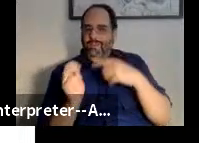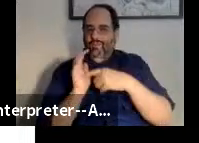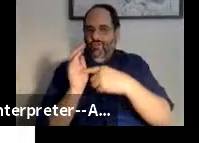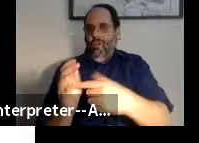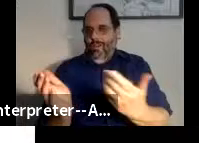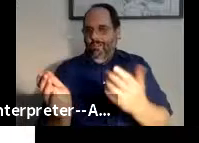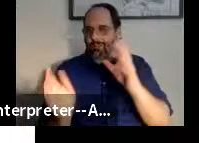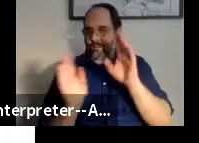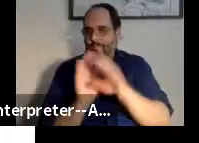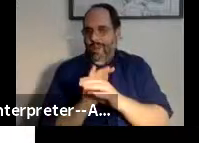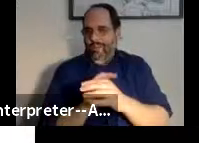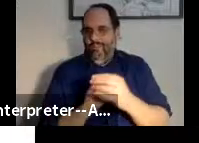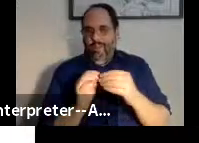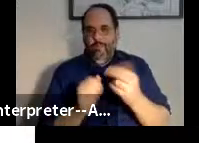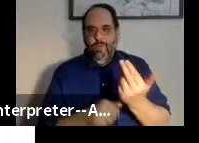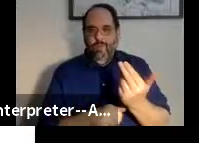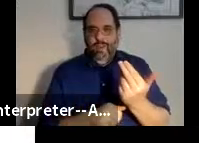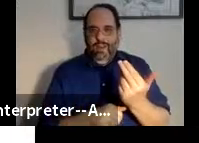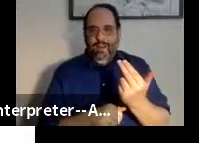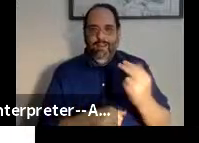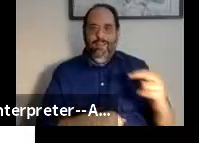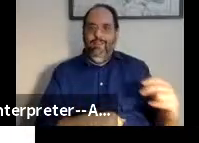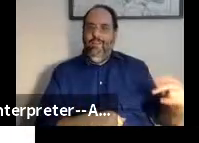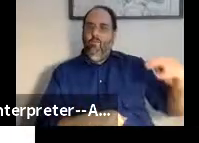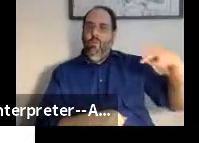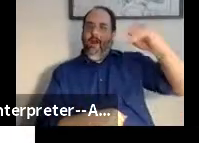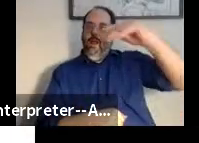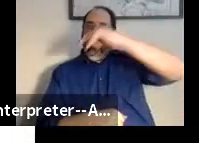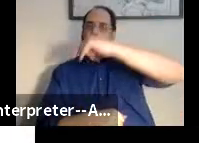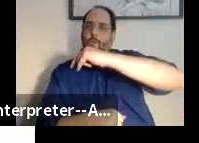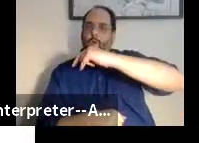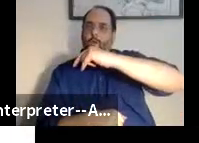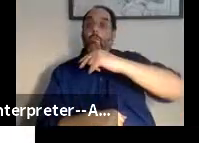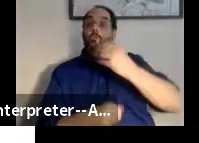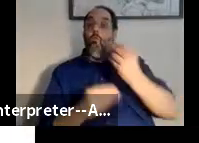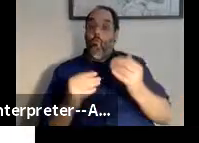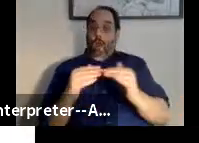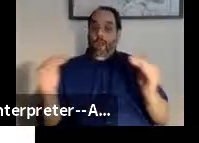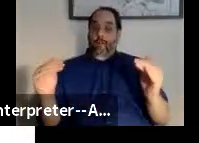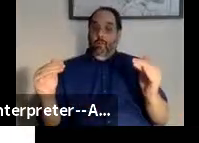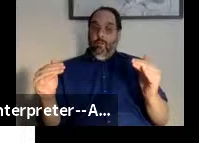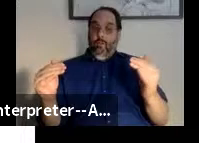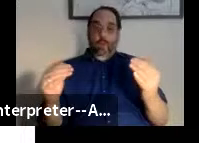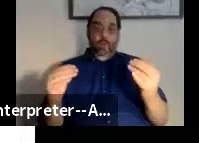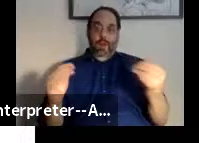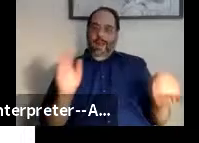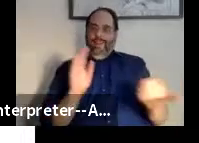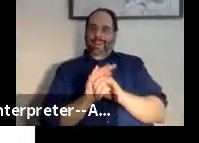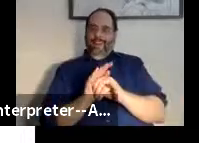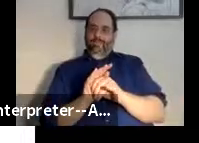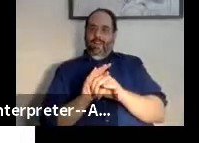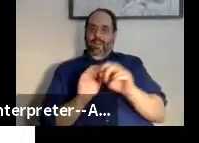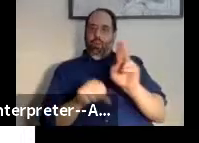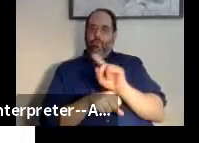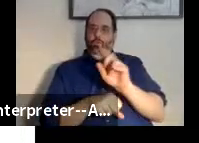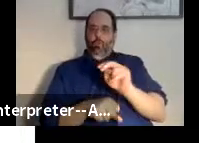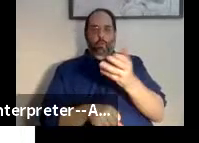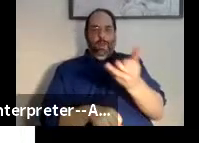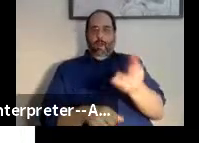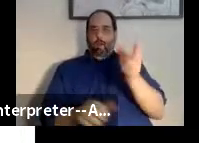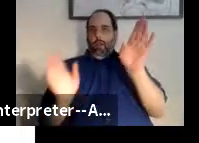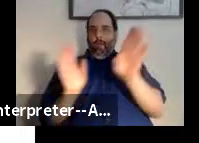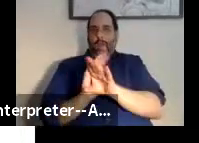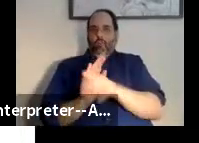I'm showing you an overhead climber. That's a ground level play component, and it's identifying this use zone in which